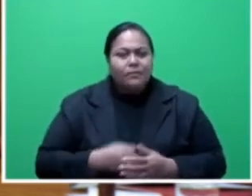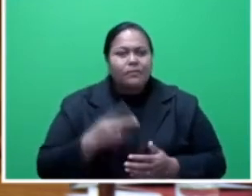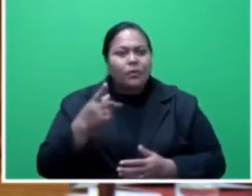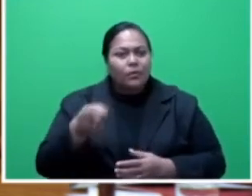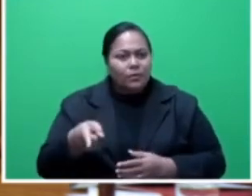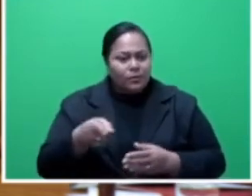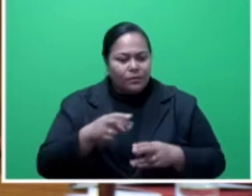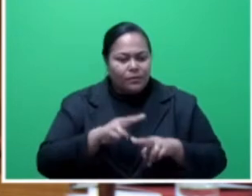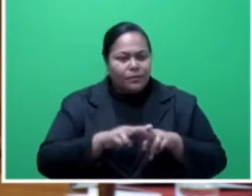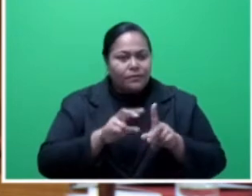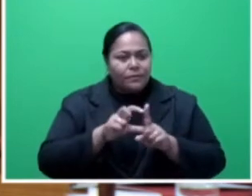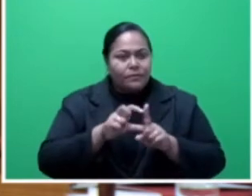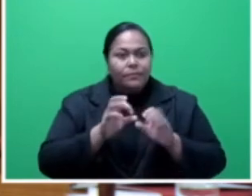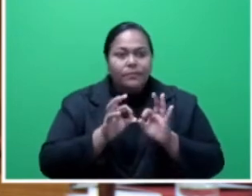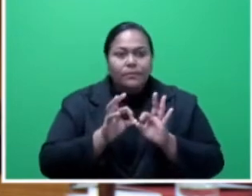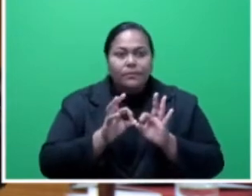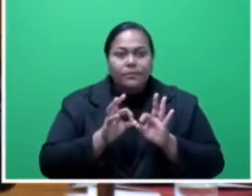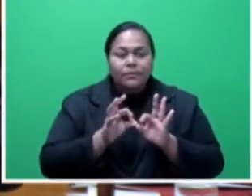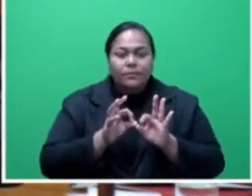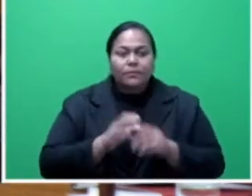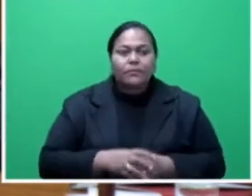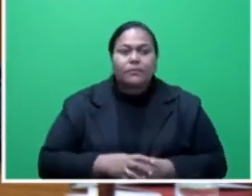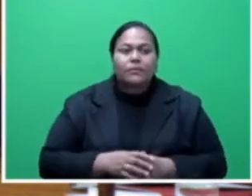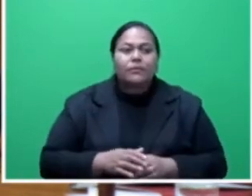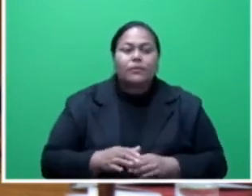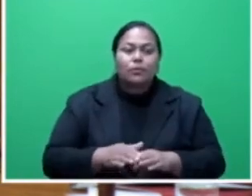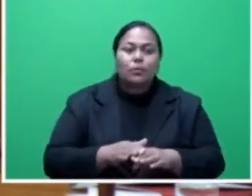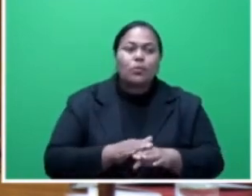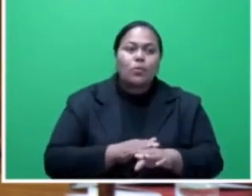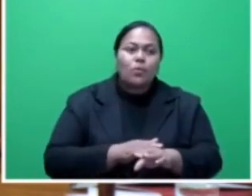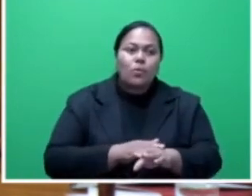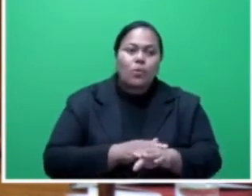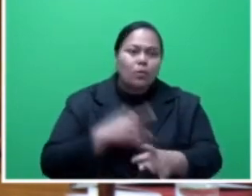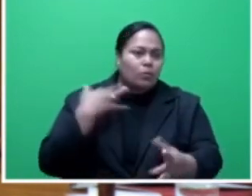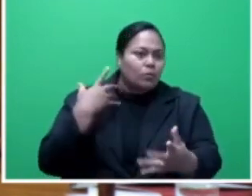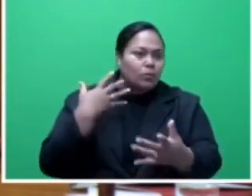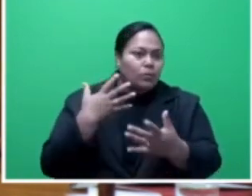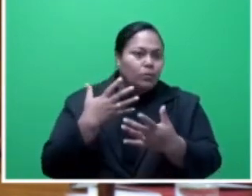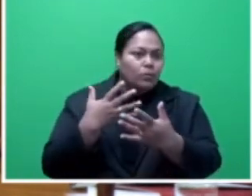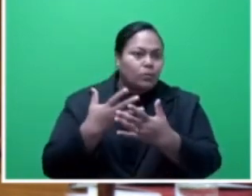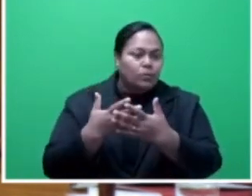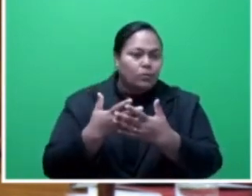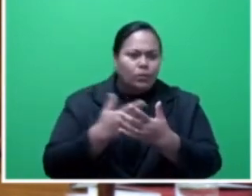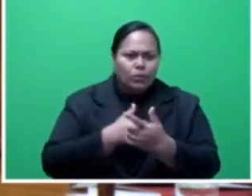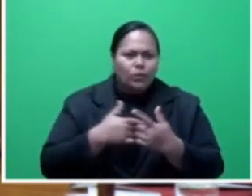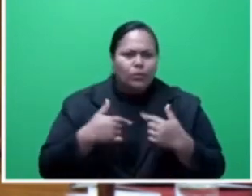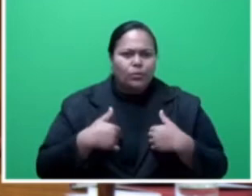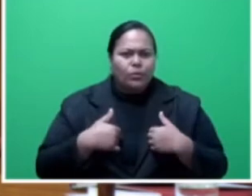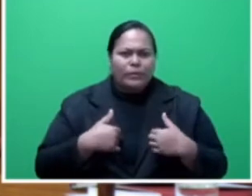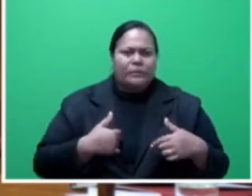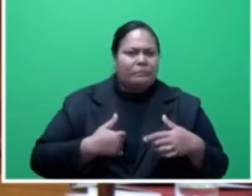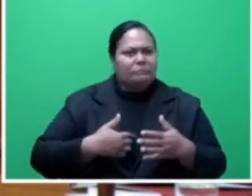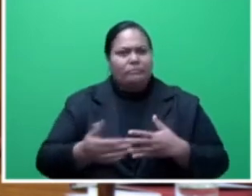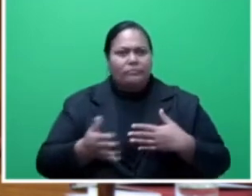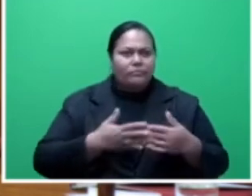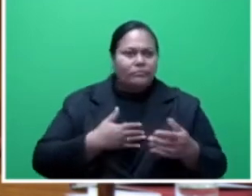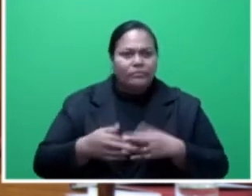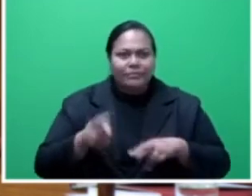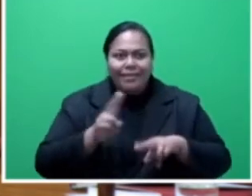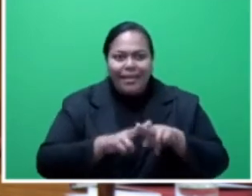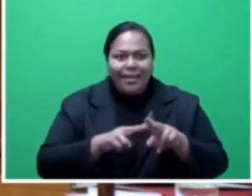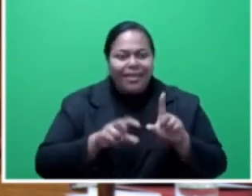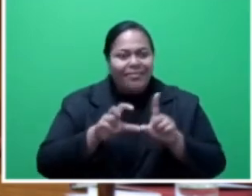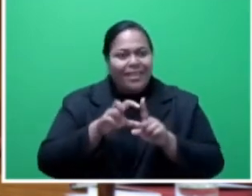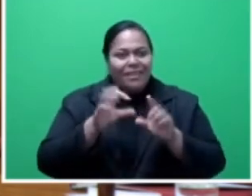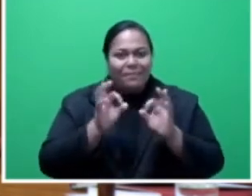sir, it is too long that we have taken for granted that FDB